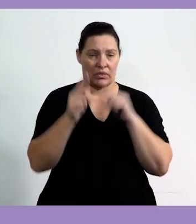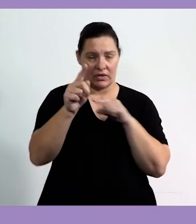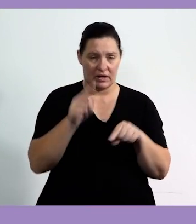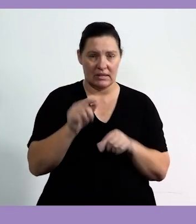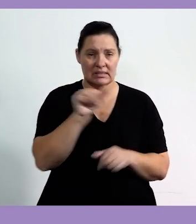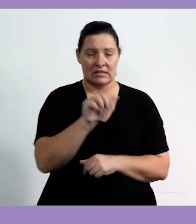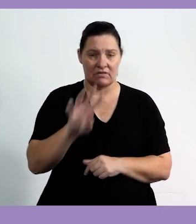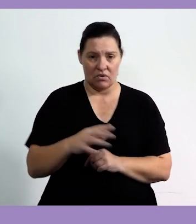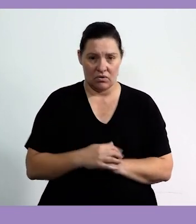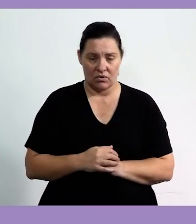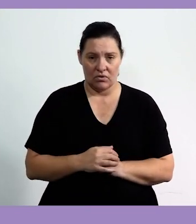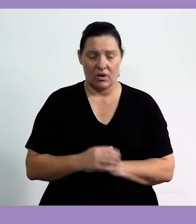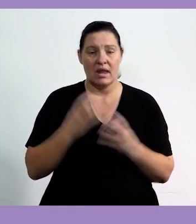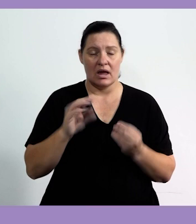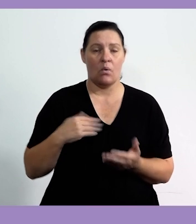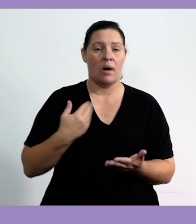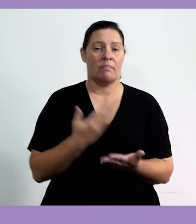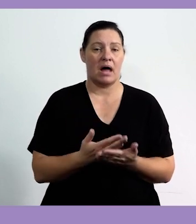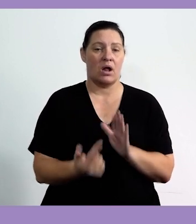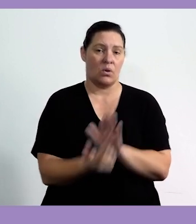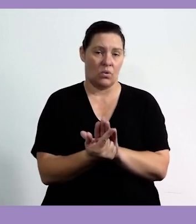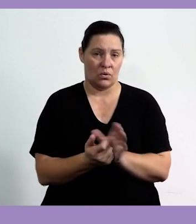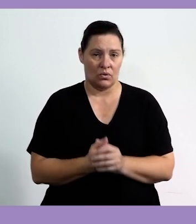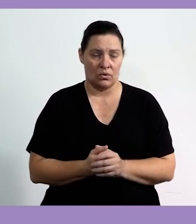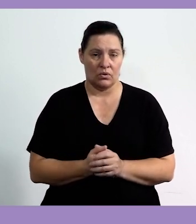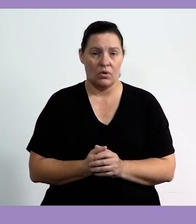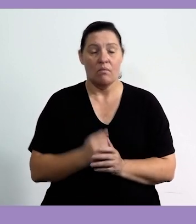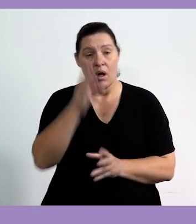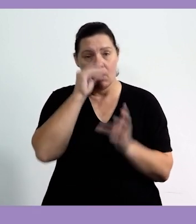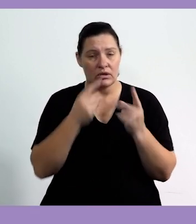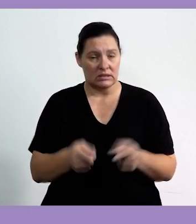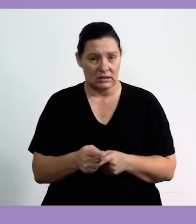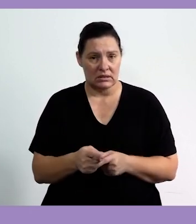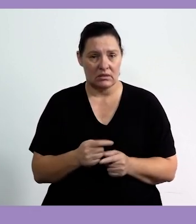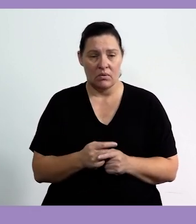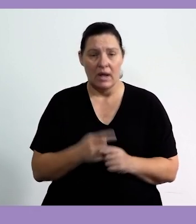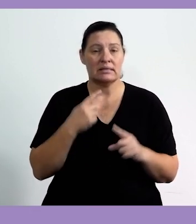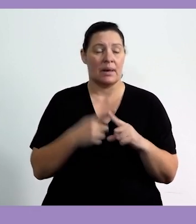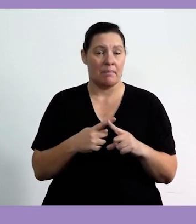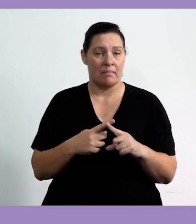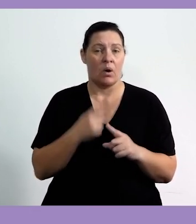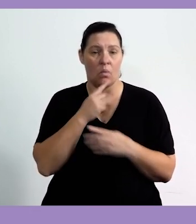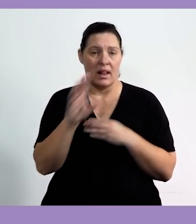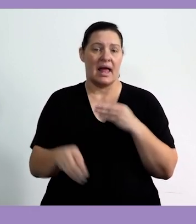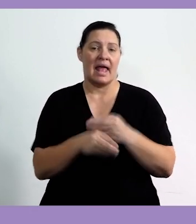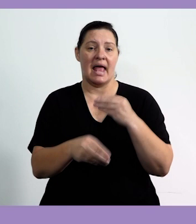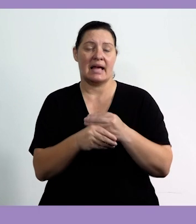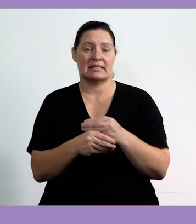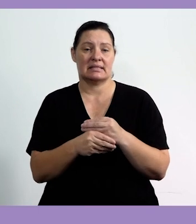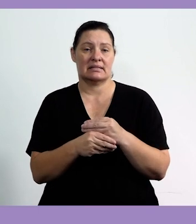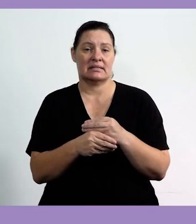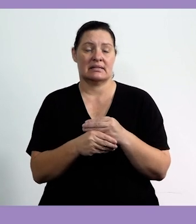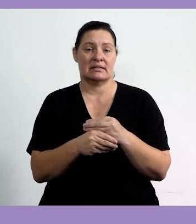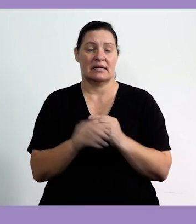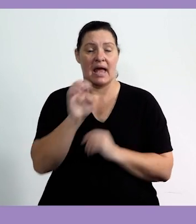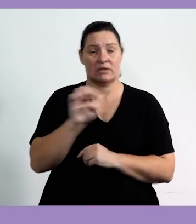both 64s, and then we are going to apply our laws. We already learned that when we are multiplying, we are going to add the